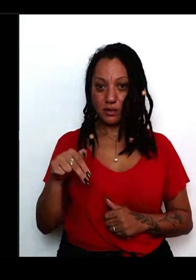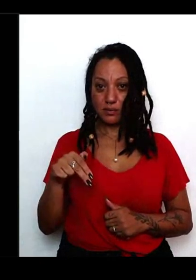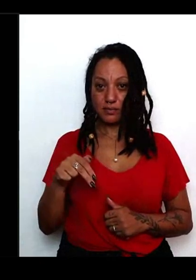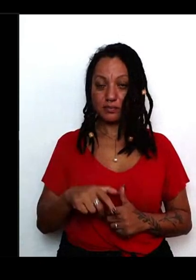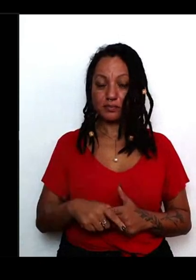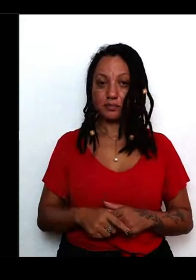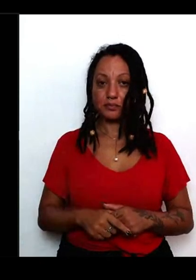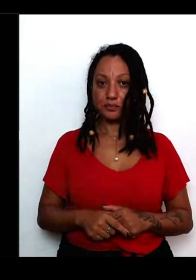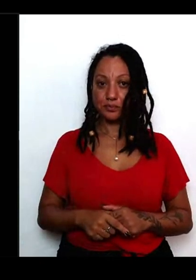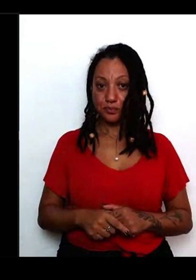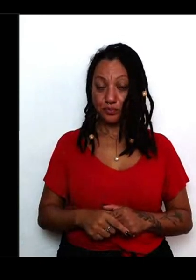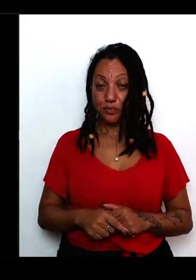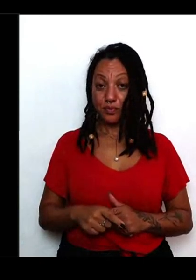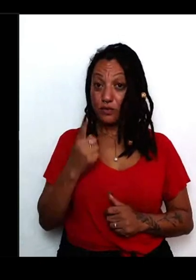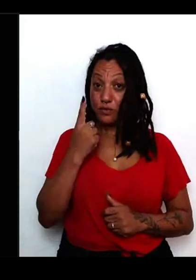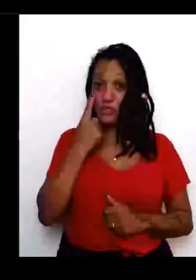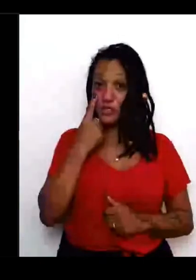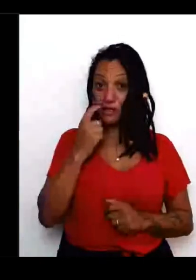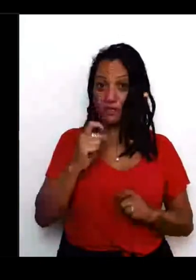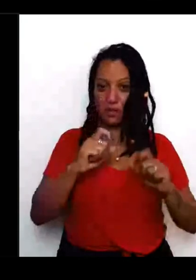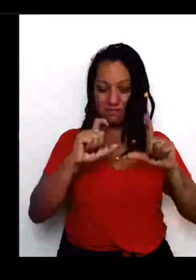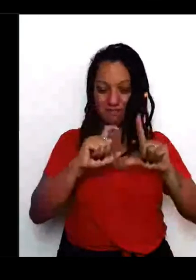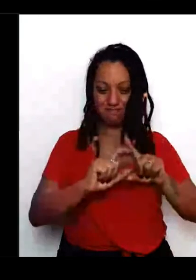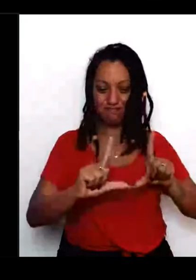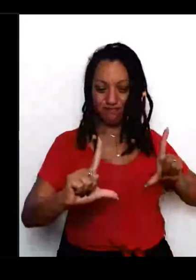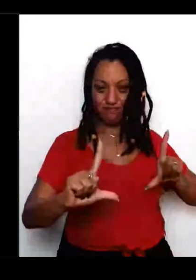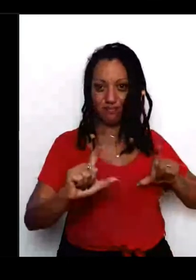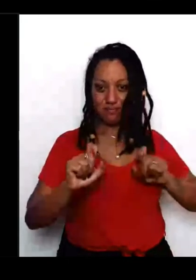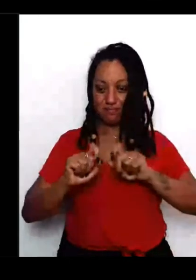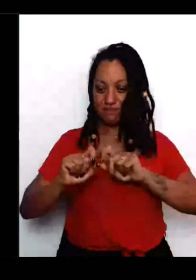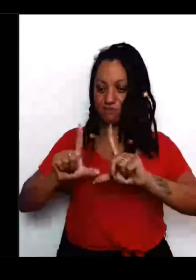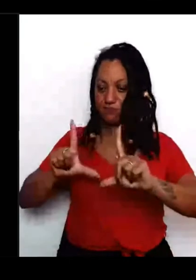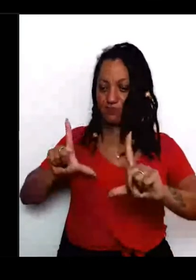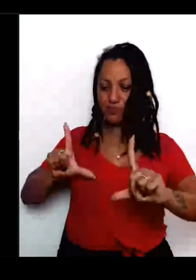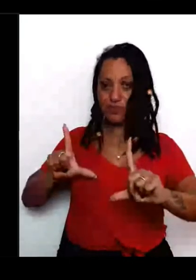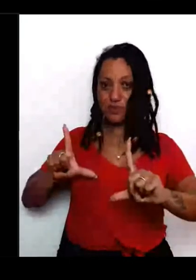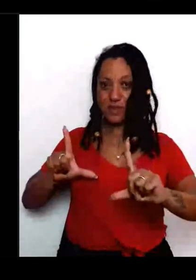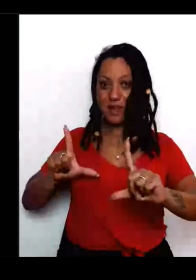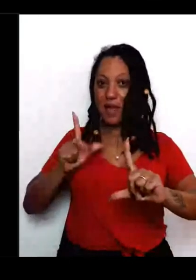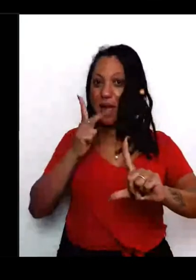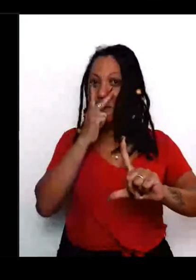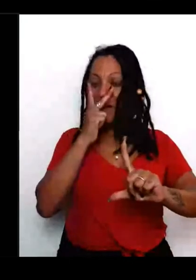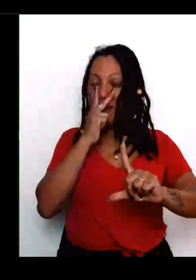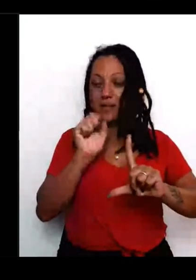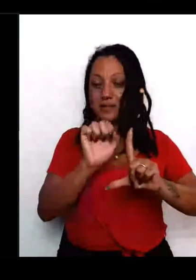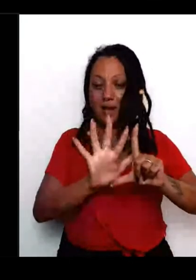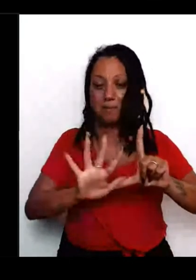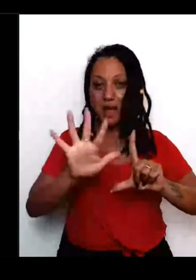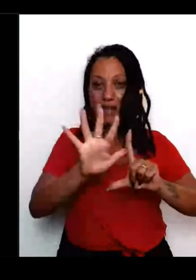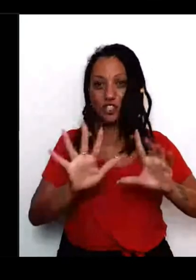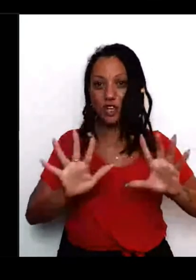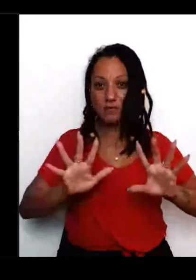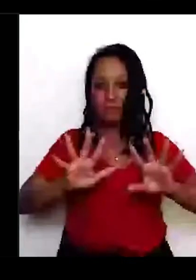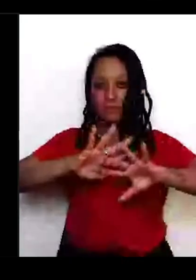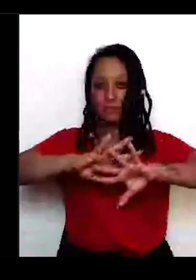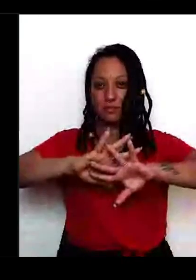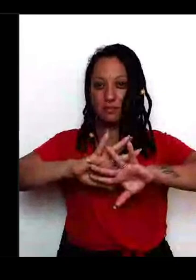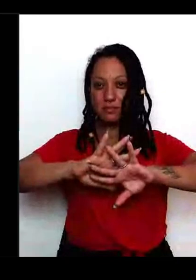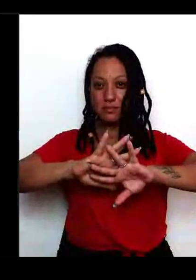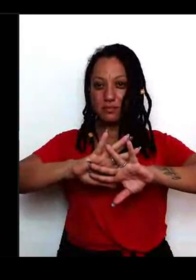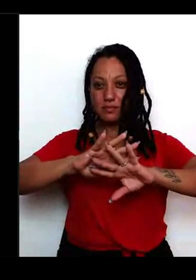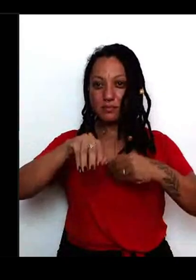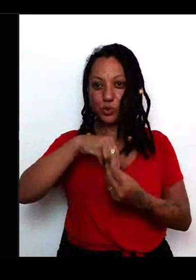panels the images blur and the question becomes apparent where do you draw the line